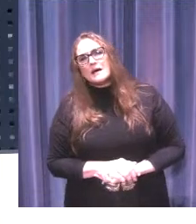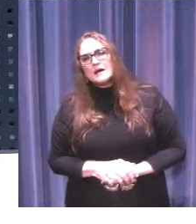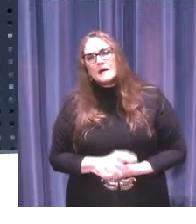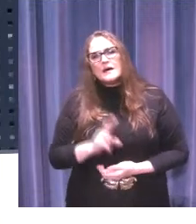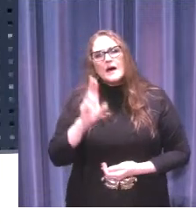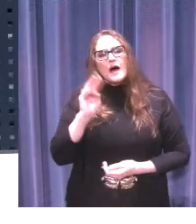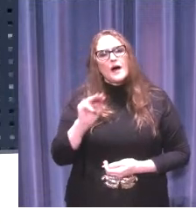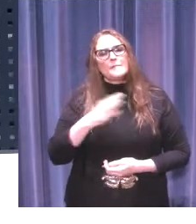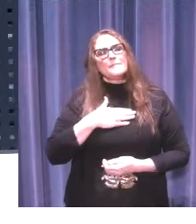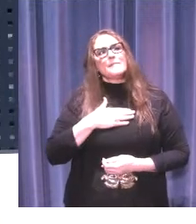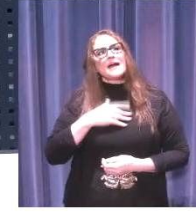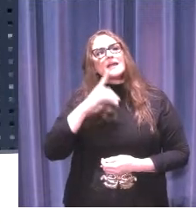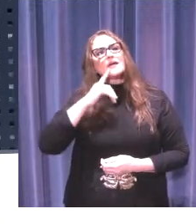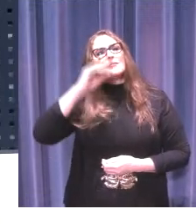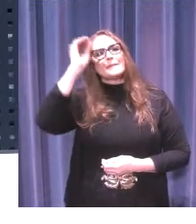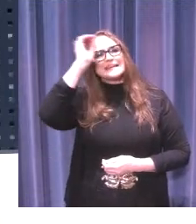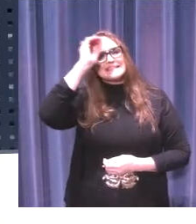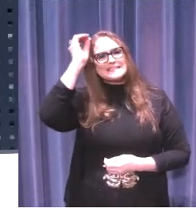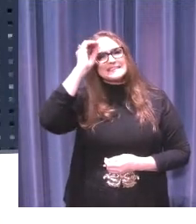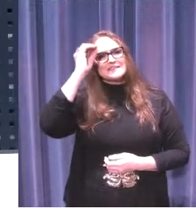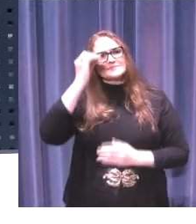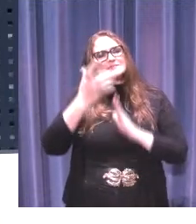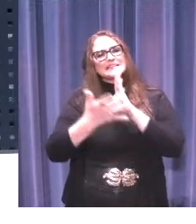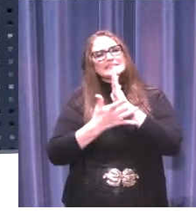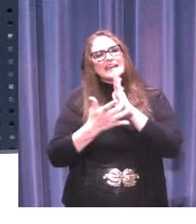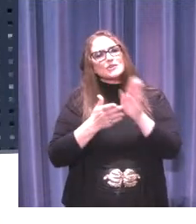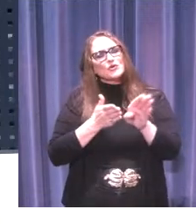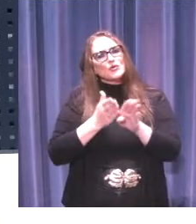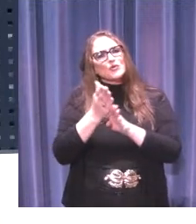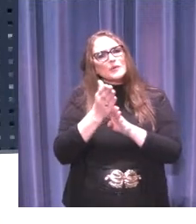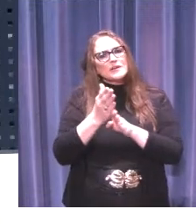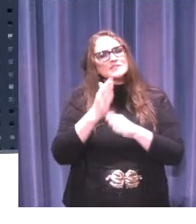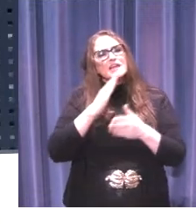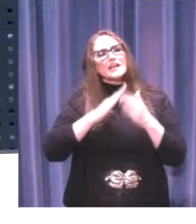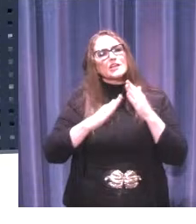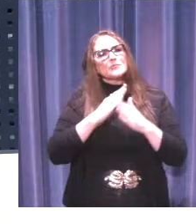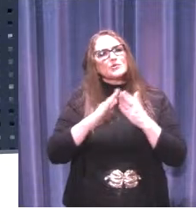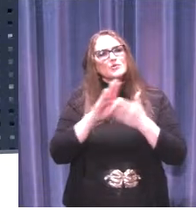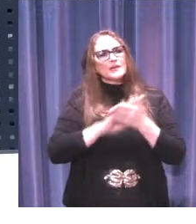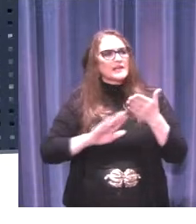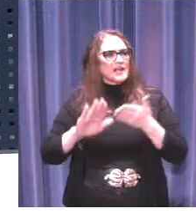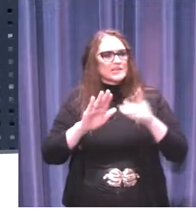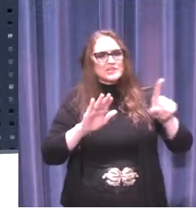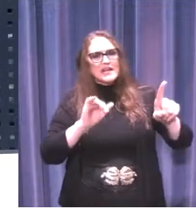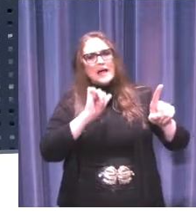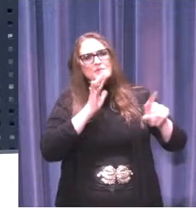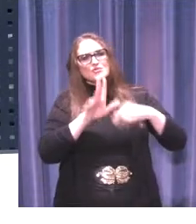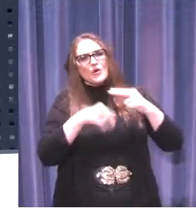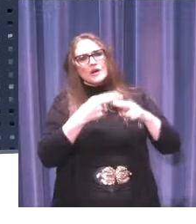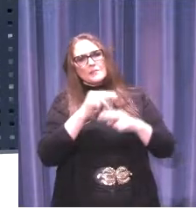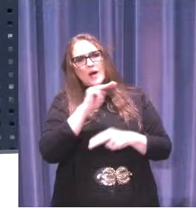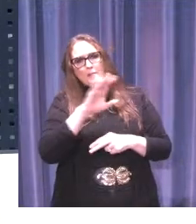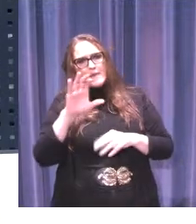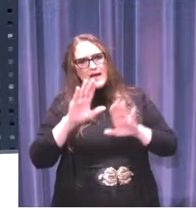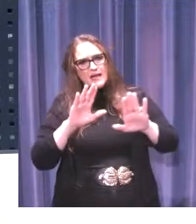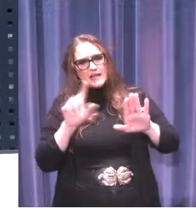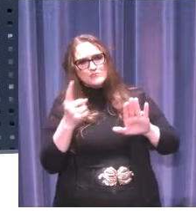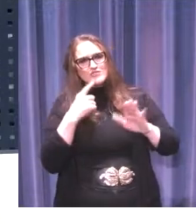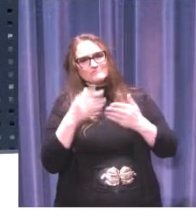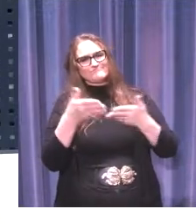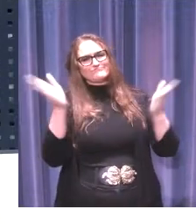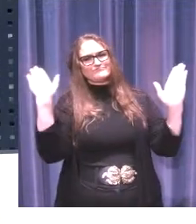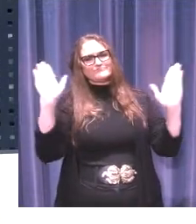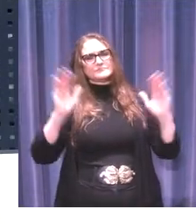In my opinion, technical careers in community college, I'm not talking about Mott, I'm just talking in